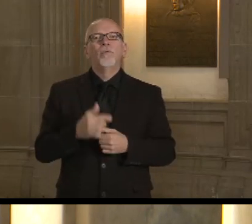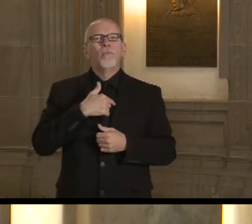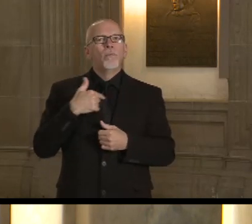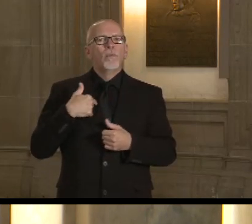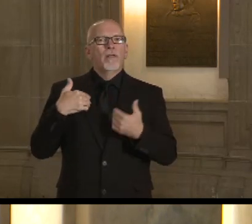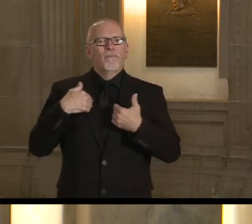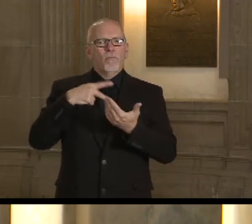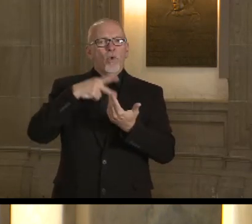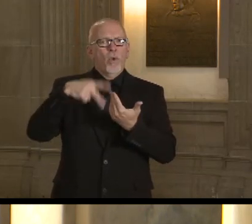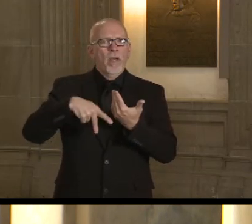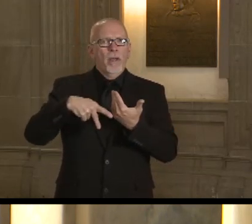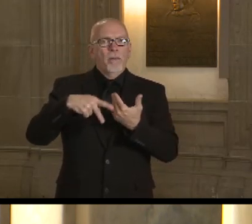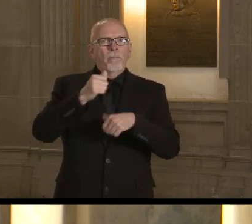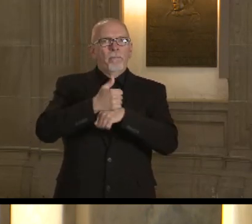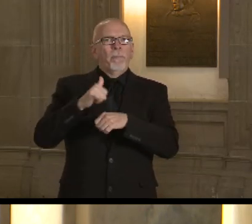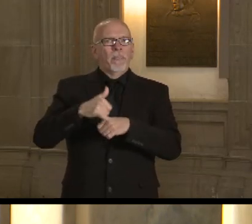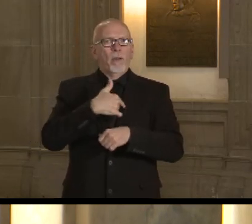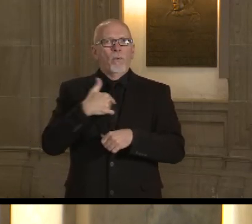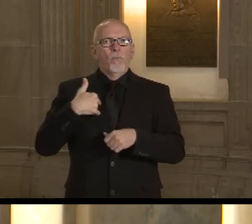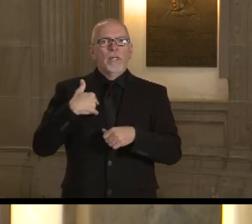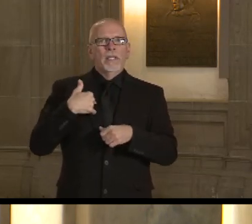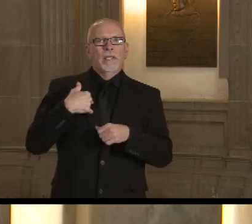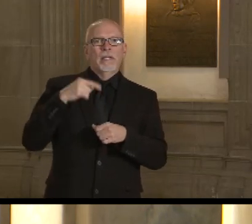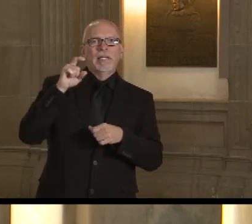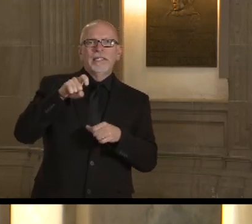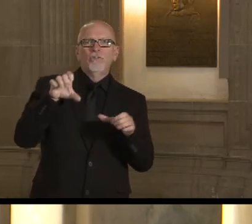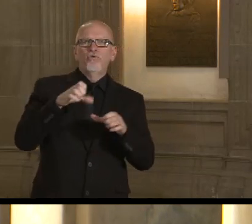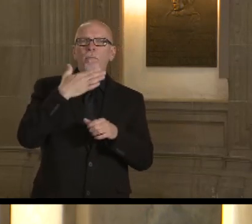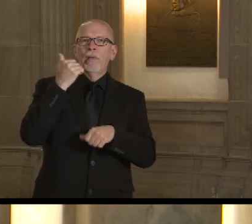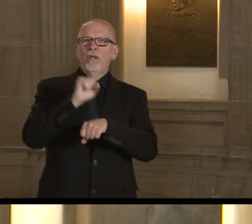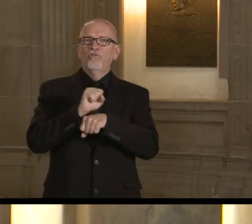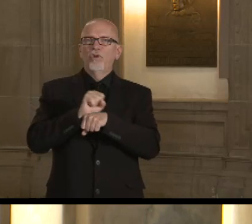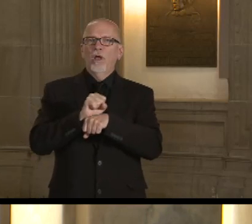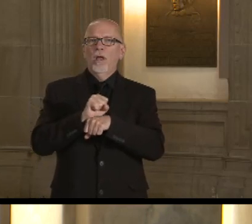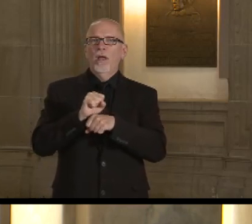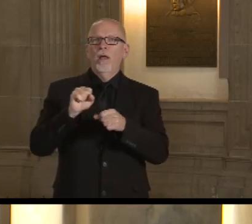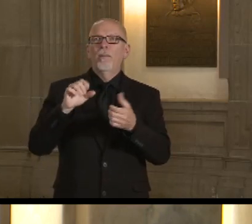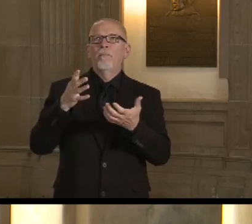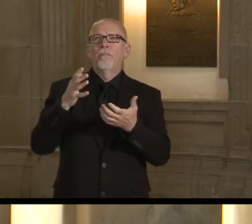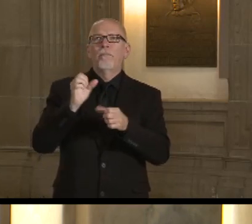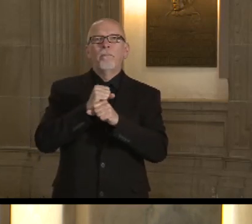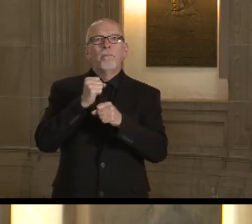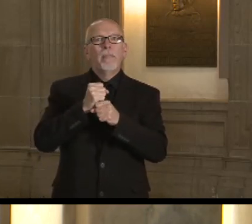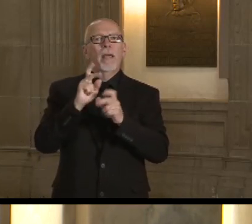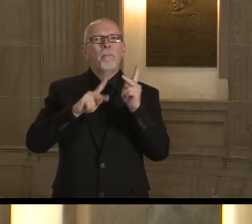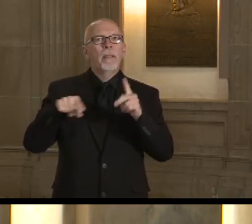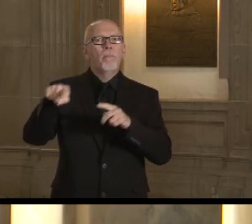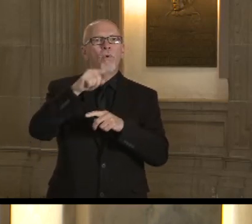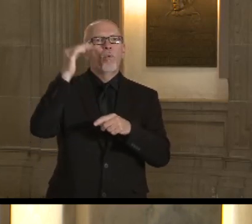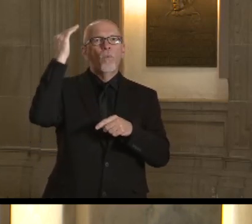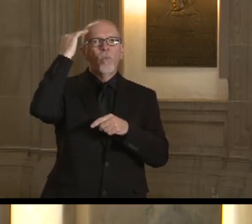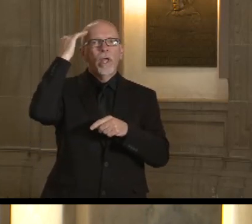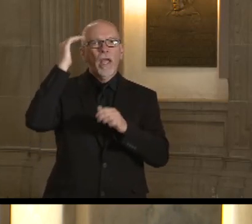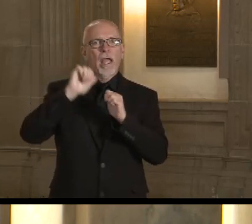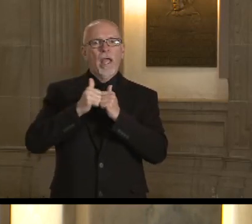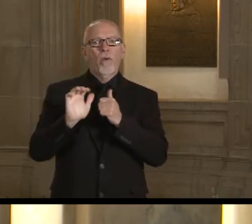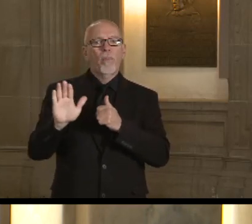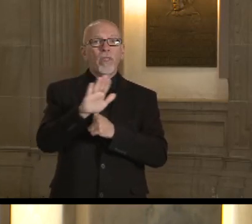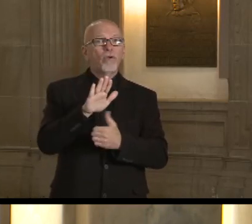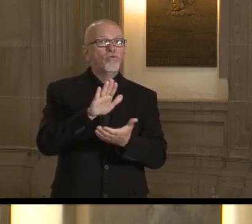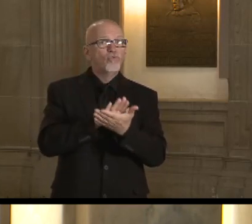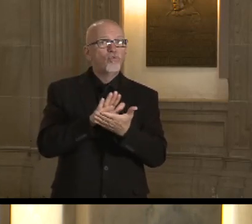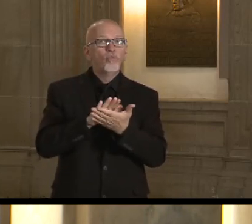have programs that we need to do a better job, of making folks aware of how their